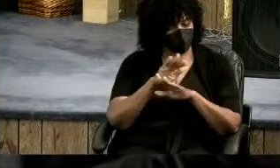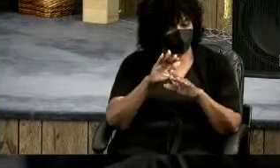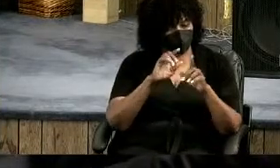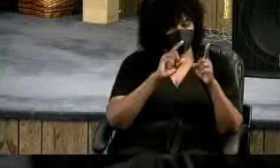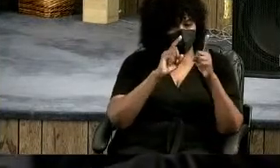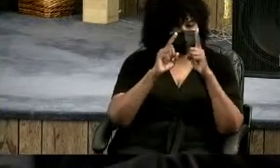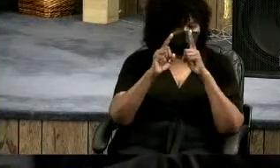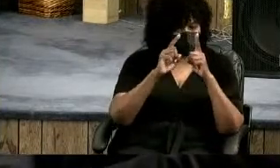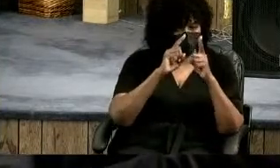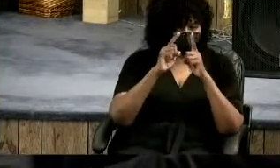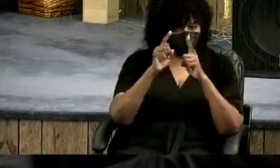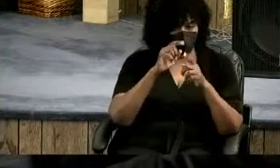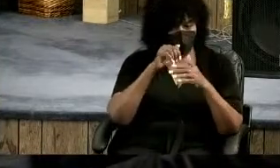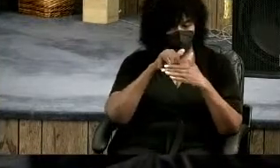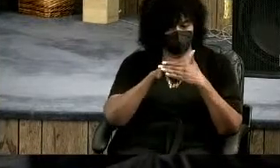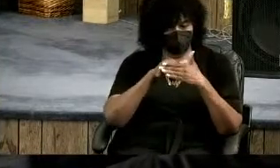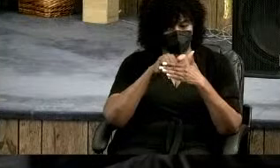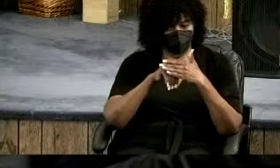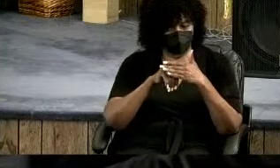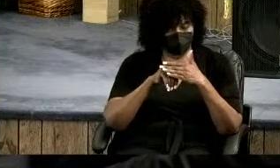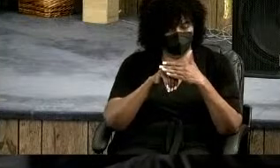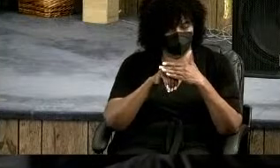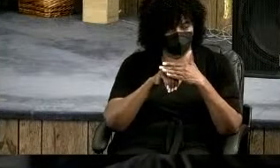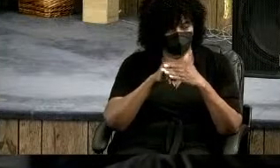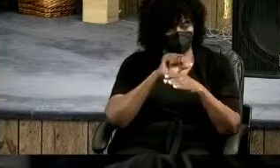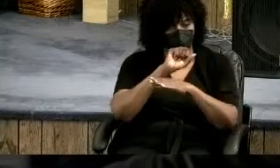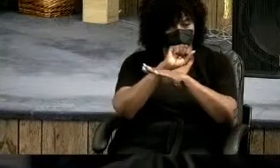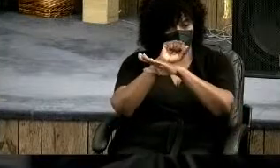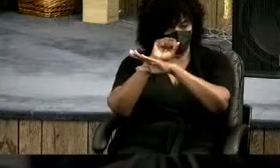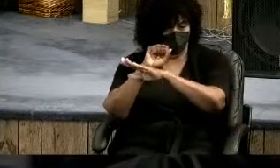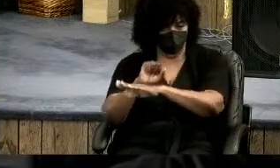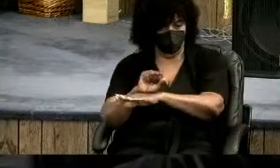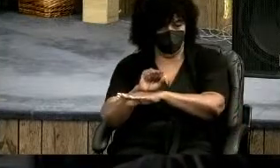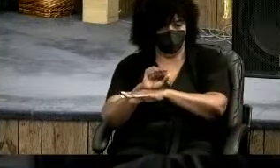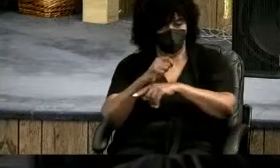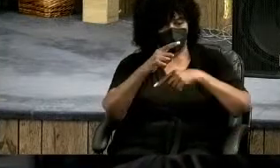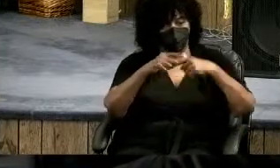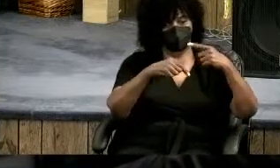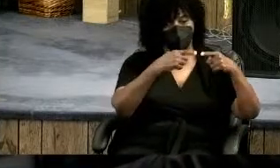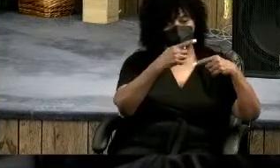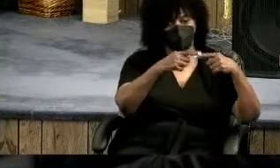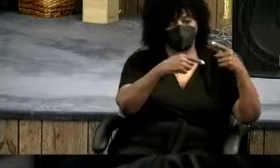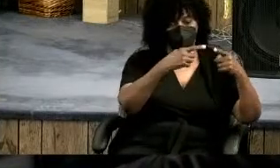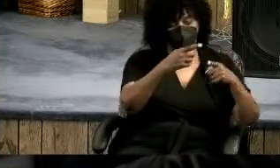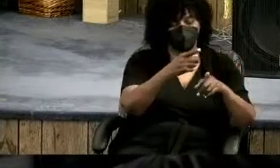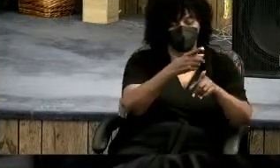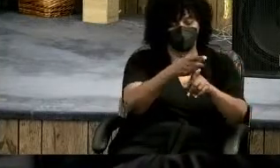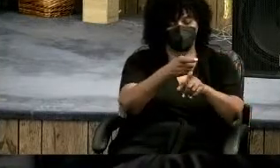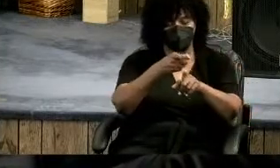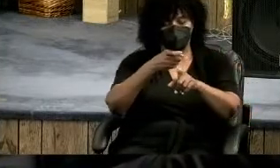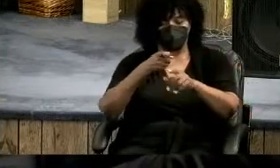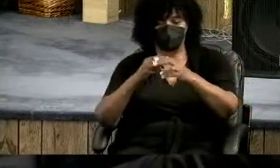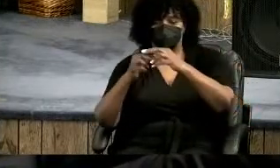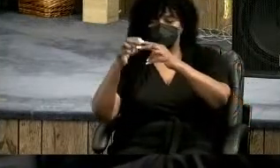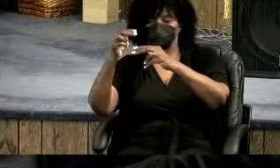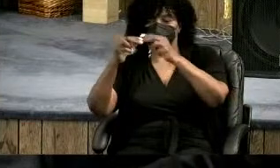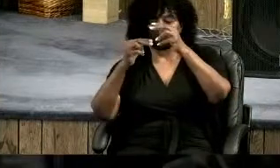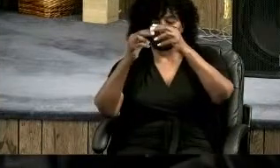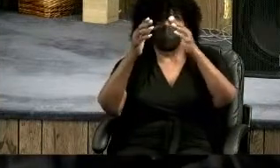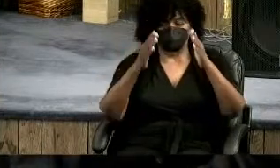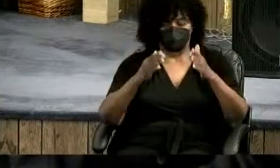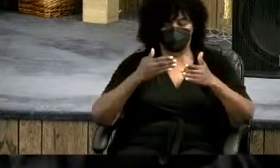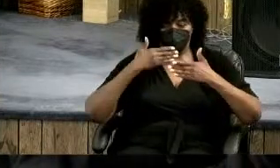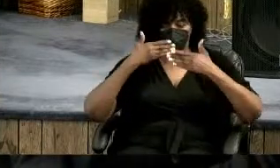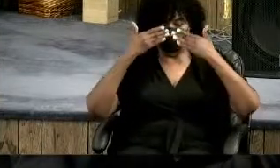here inside the sanctuary or in the hallway. Please escort yourselves out of the building. We thank you, we bless you,